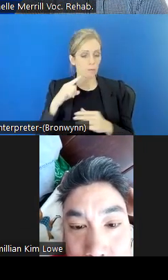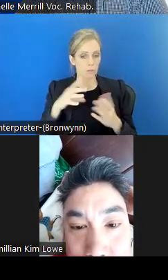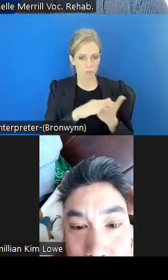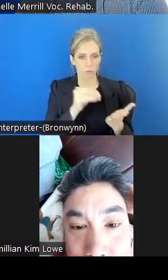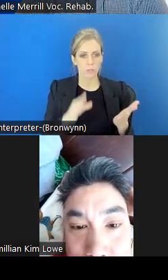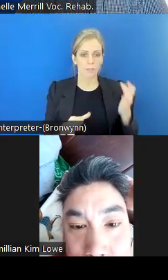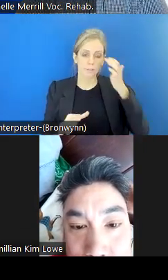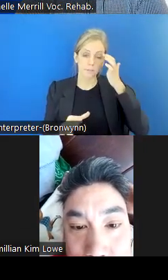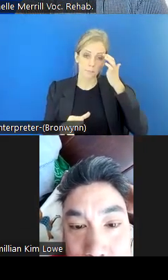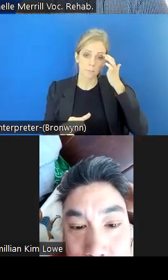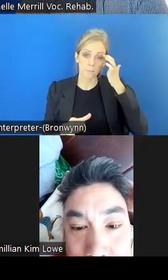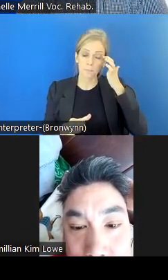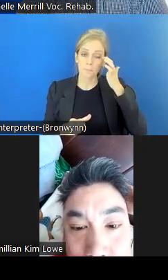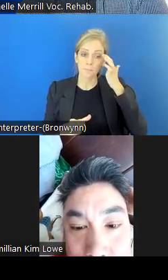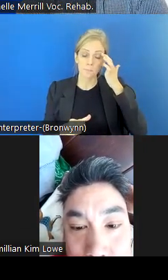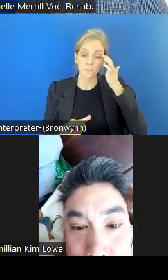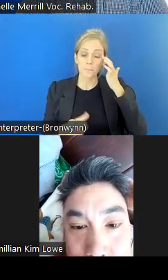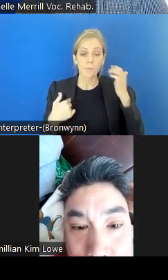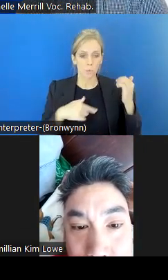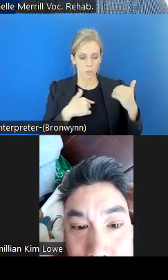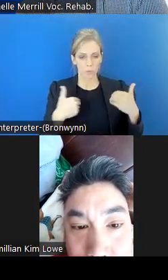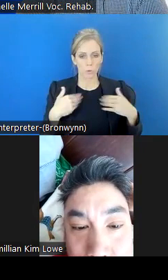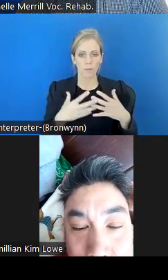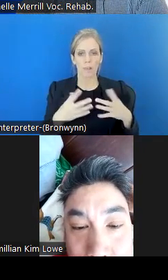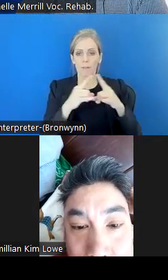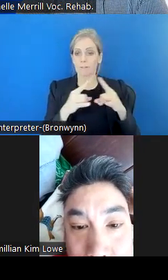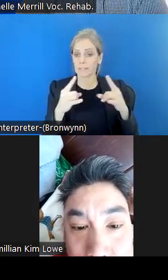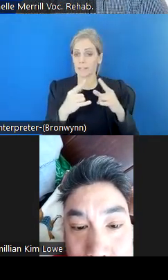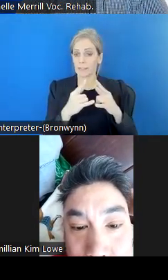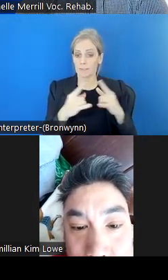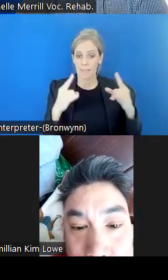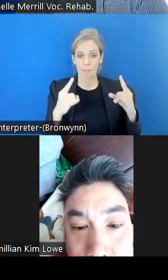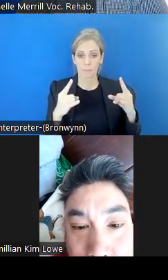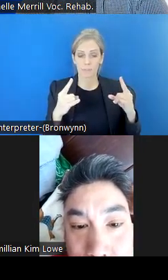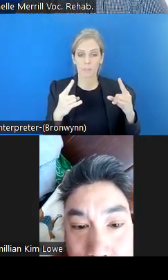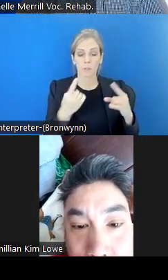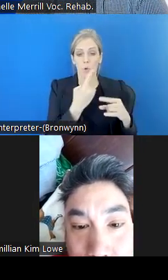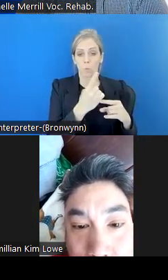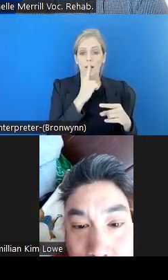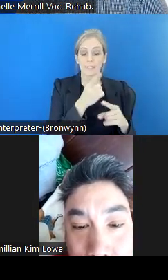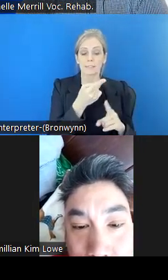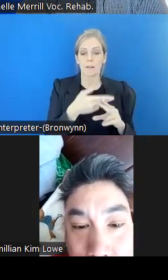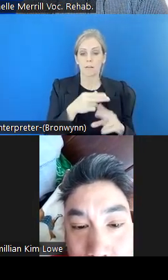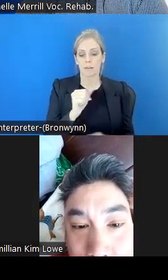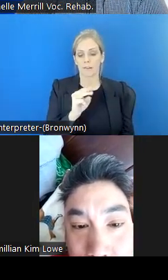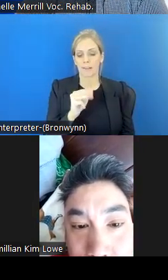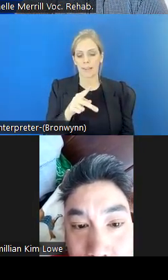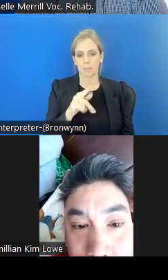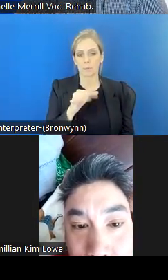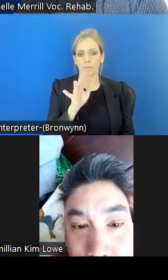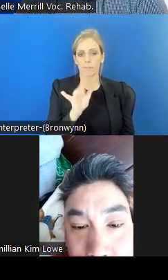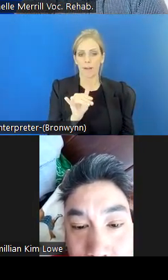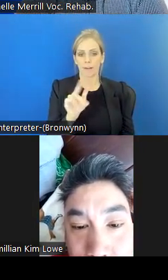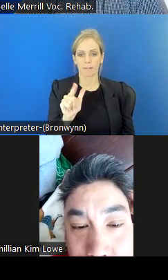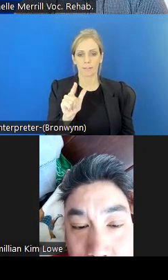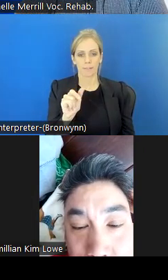camps. One of them is Amplify Life in the Northern Nevada community. We do camps, and this is a video of that camp.